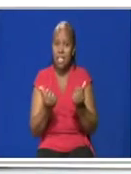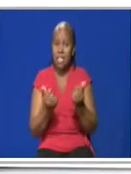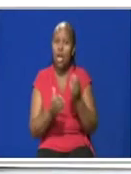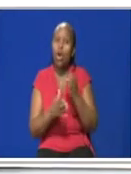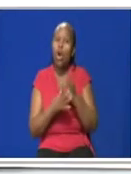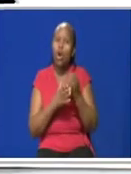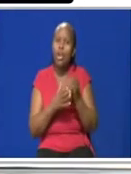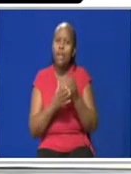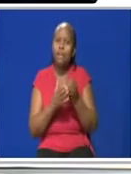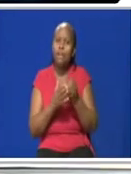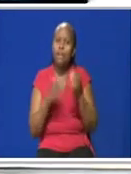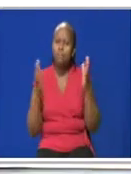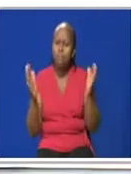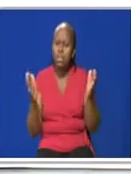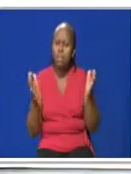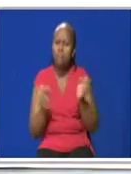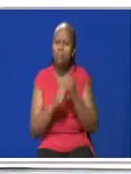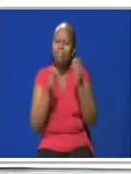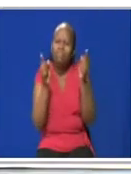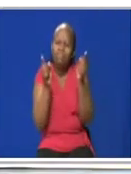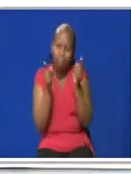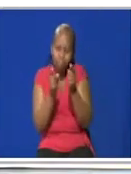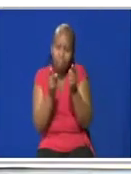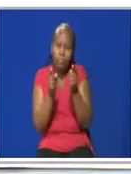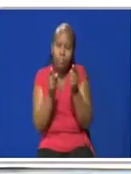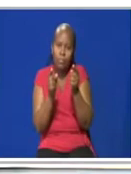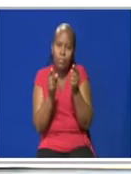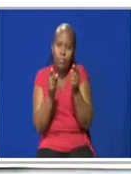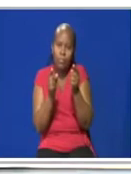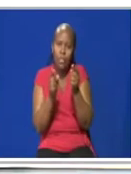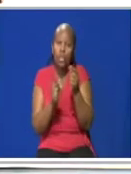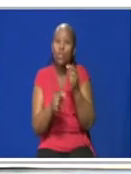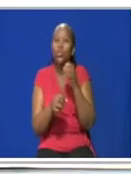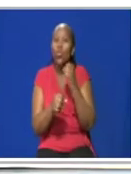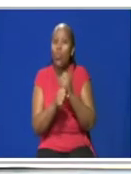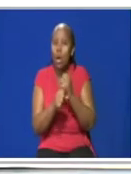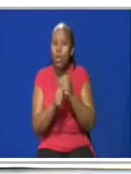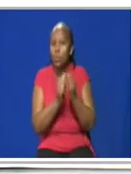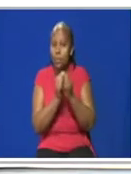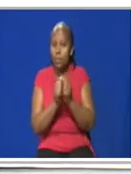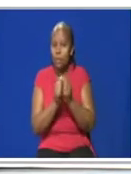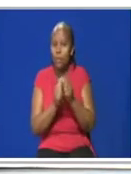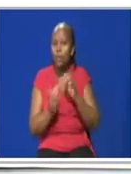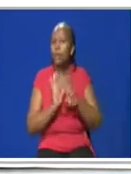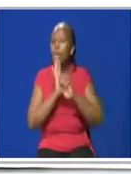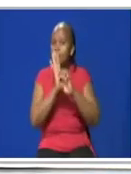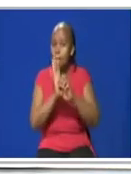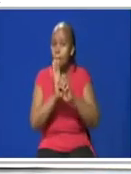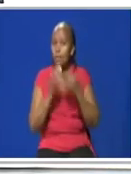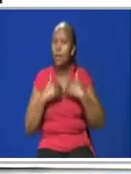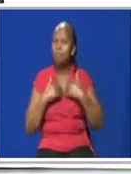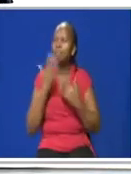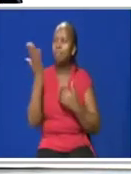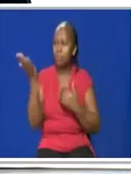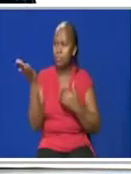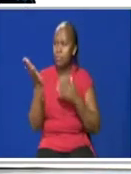even something big to become something small to deal or work with. For example, I have